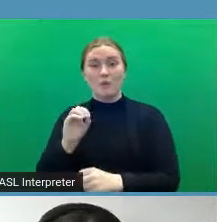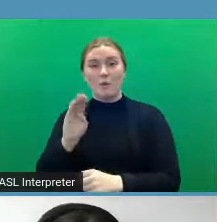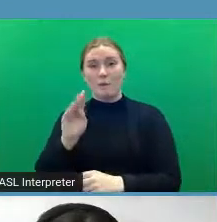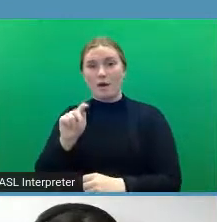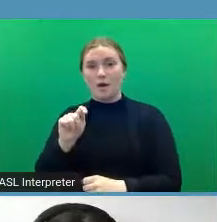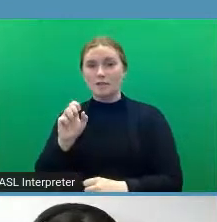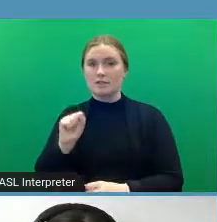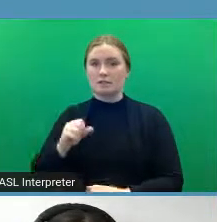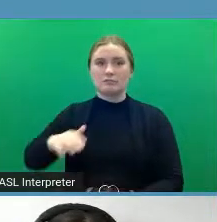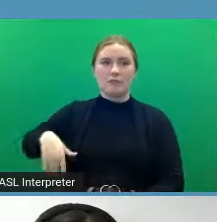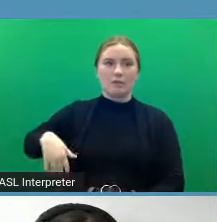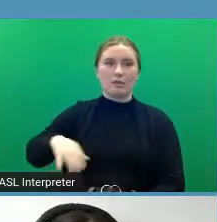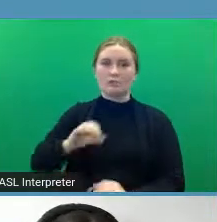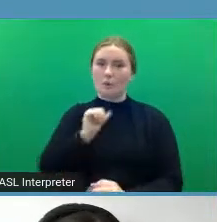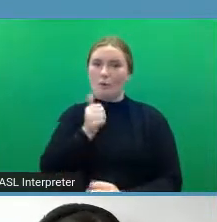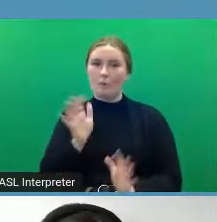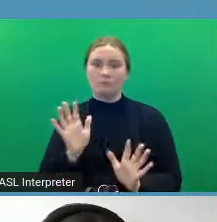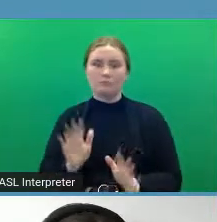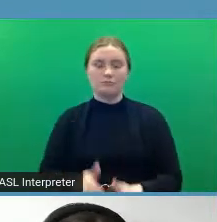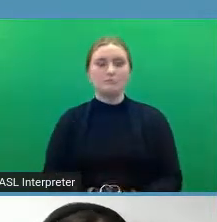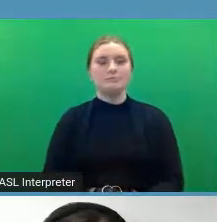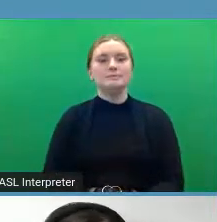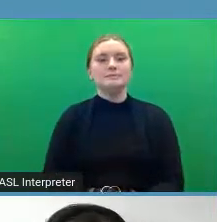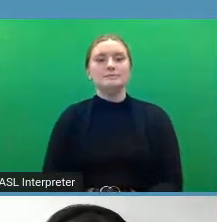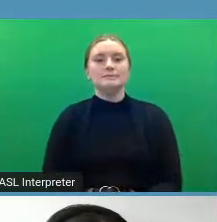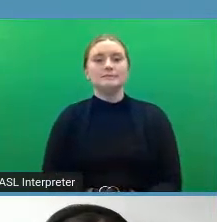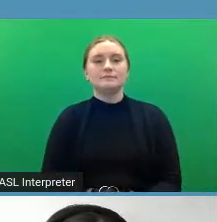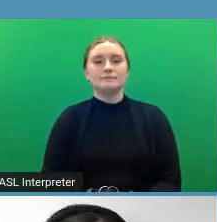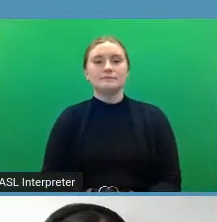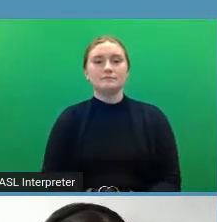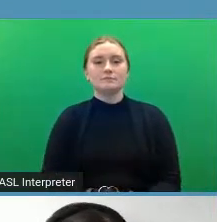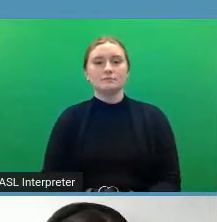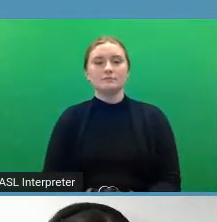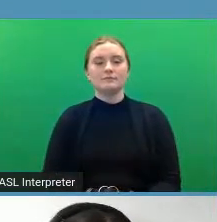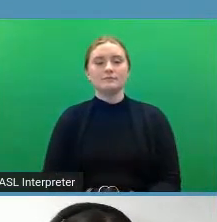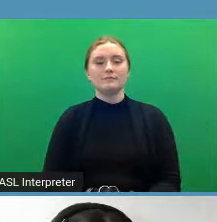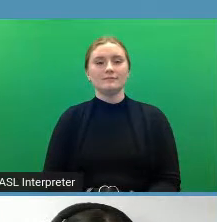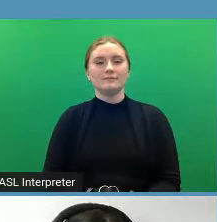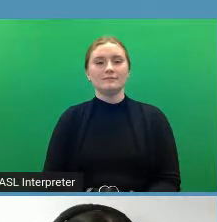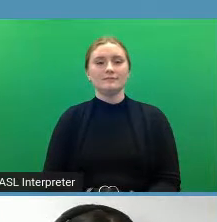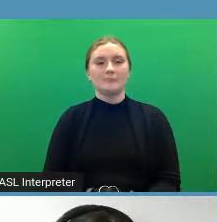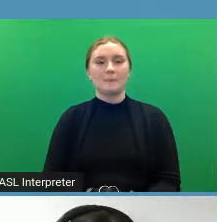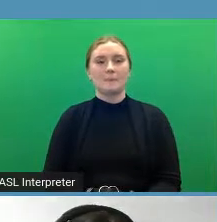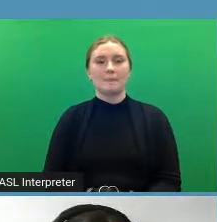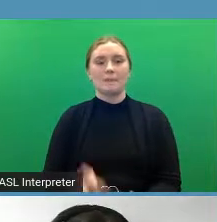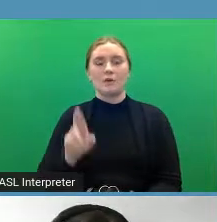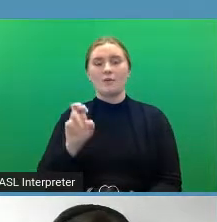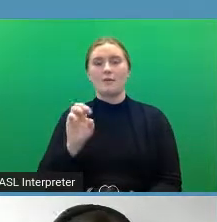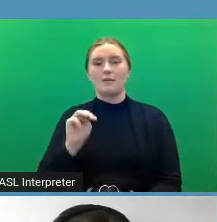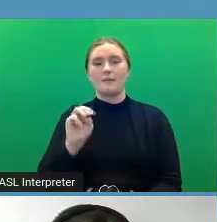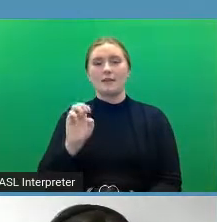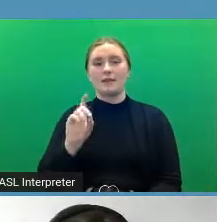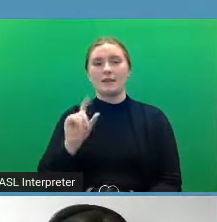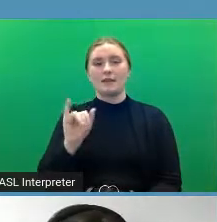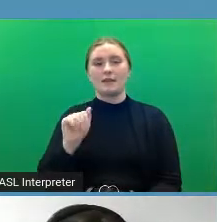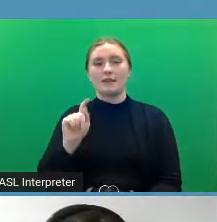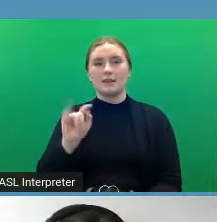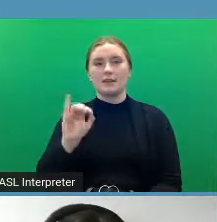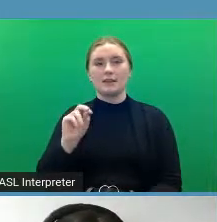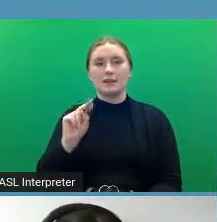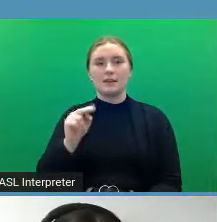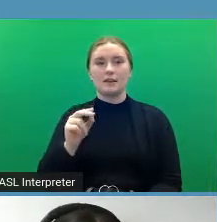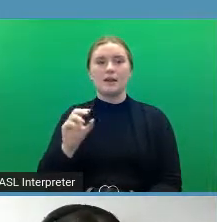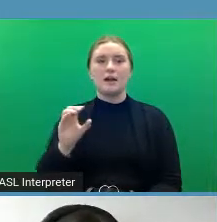All of these tools are very useful in this idea that I mentioned earlier, remediating content and also building workarounds for